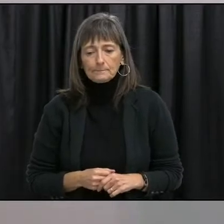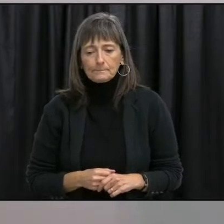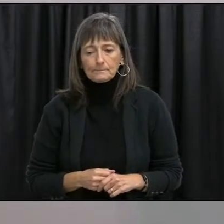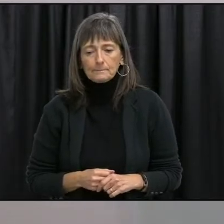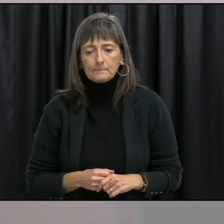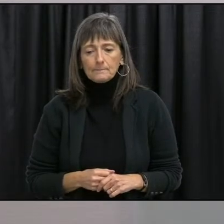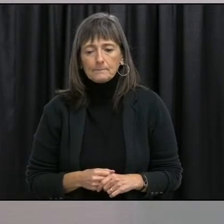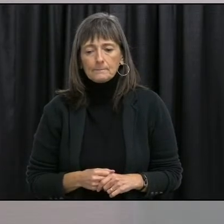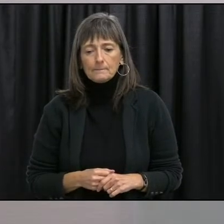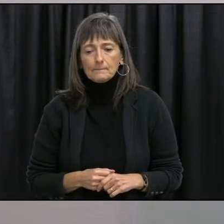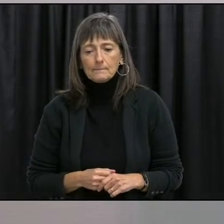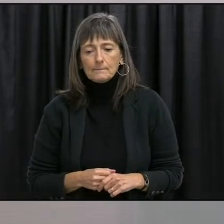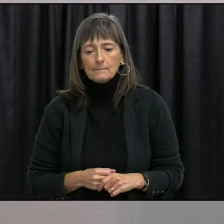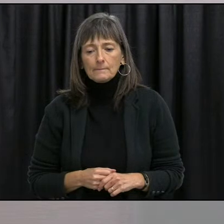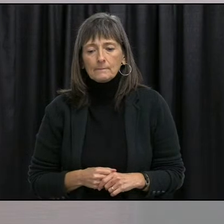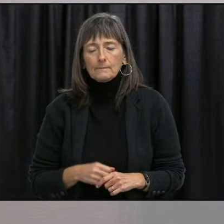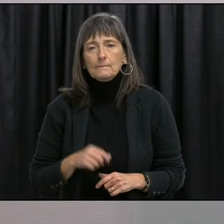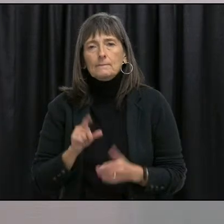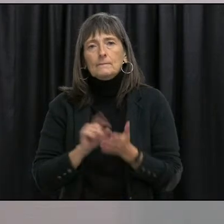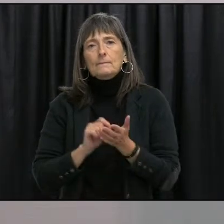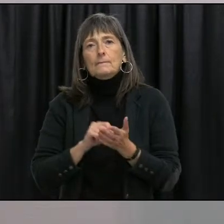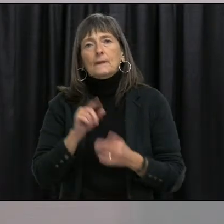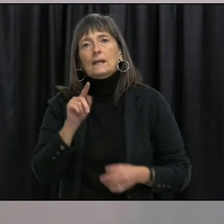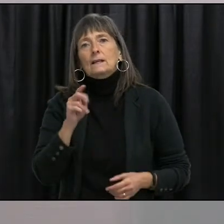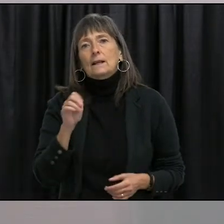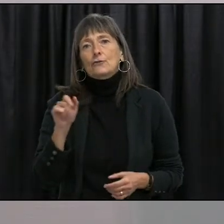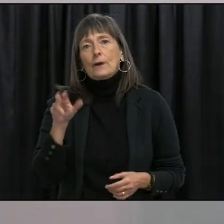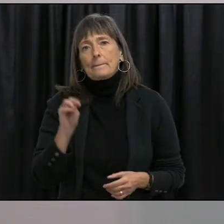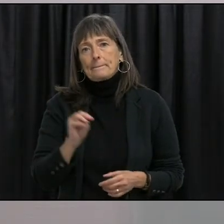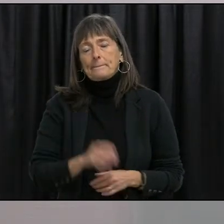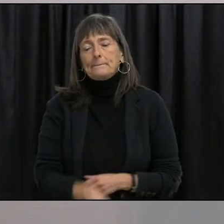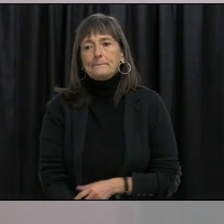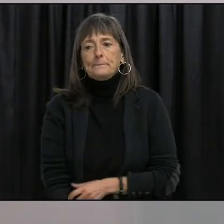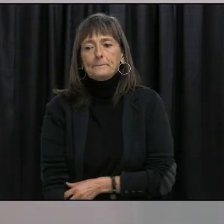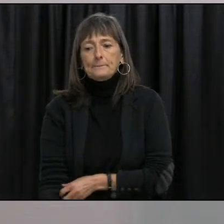Our next questions are from Peter Jackson of The Telegram. Please go ahead.